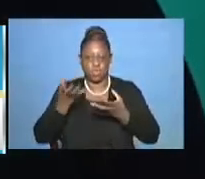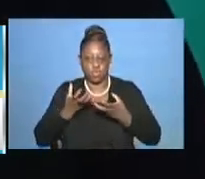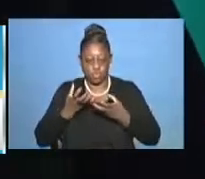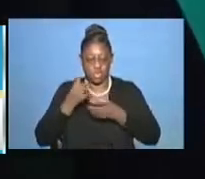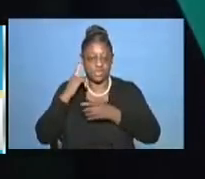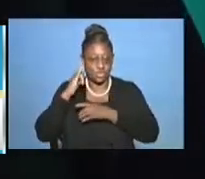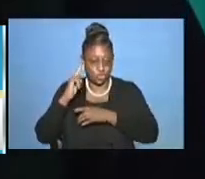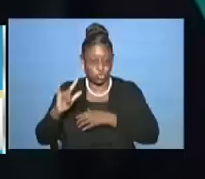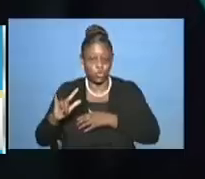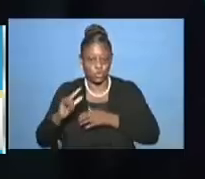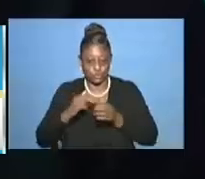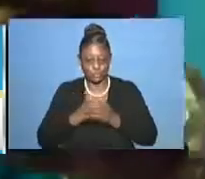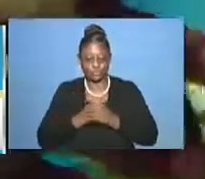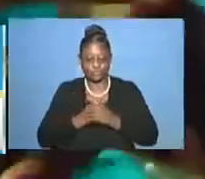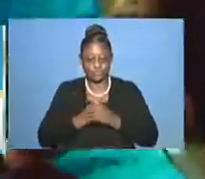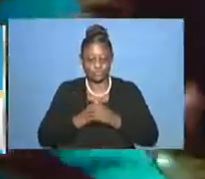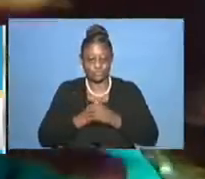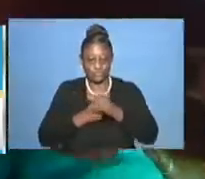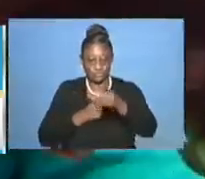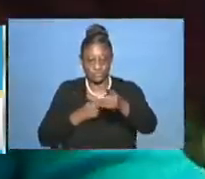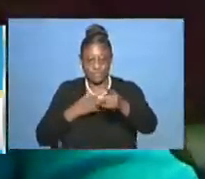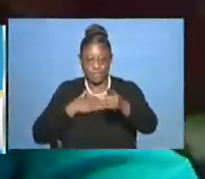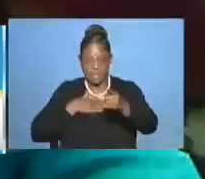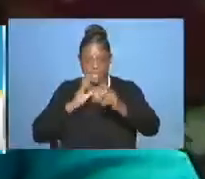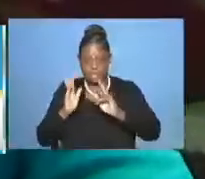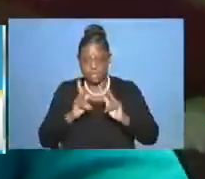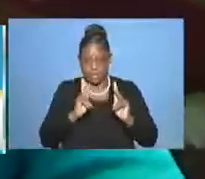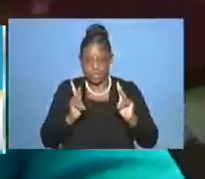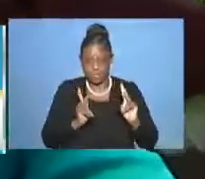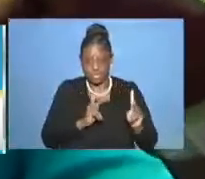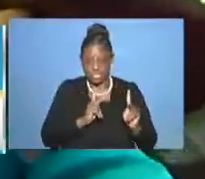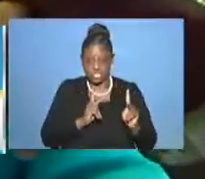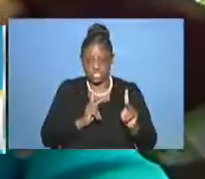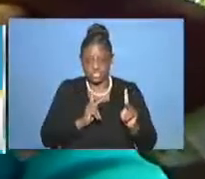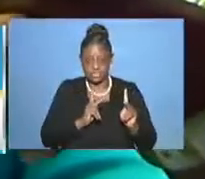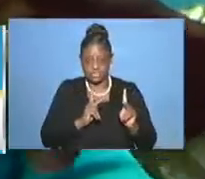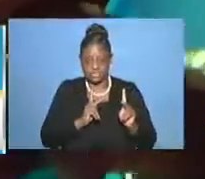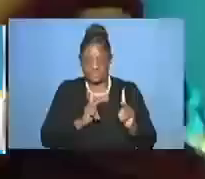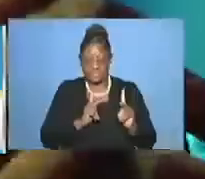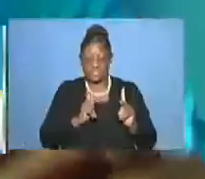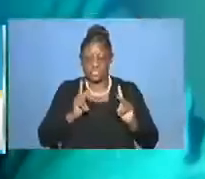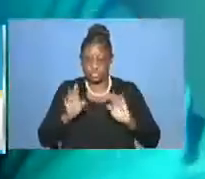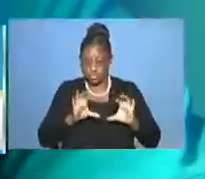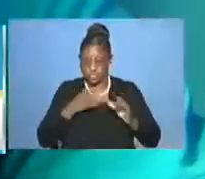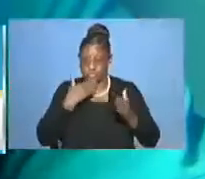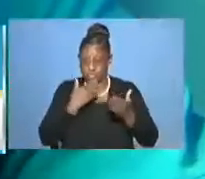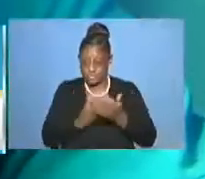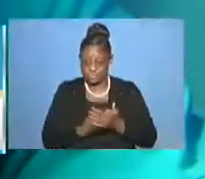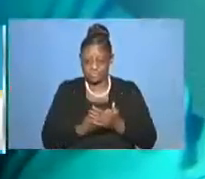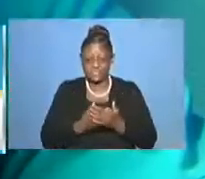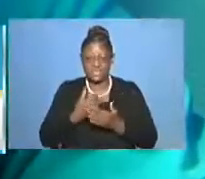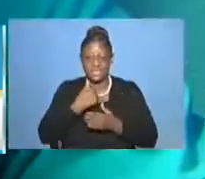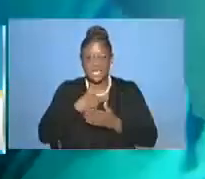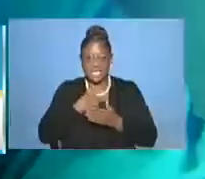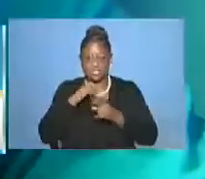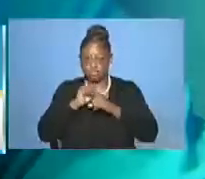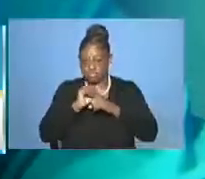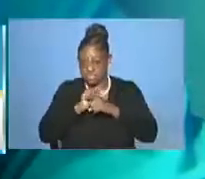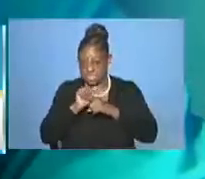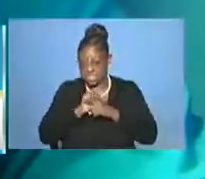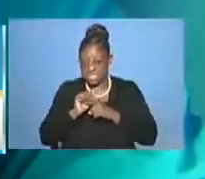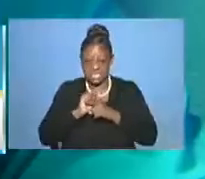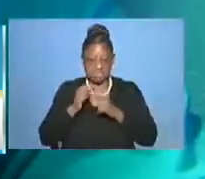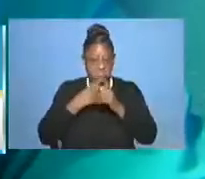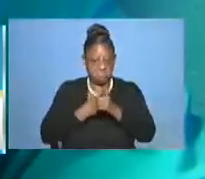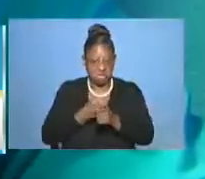I'm pushing for a gold medal. My preparation for this event is going quite well. I've been training every day,